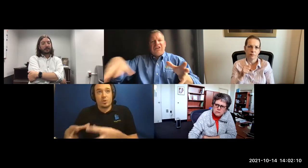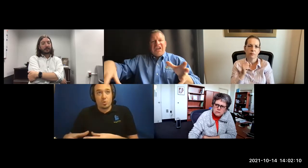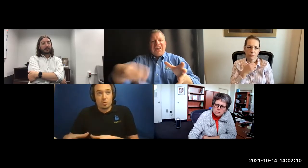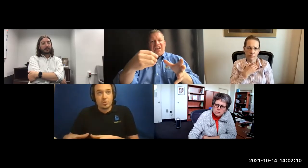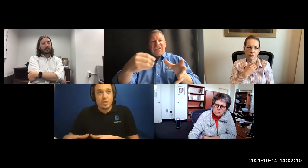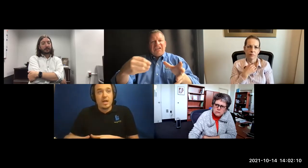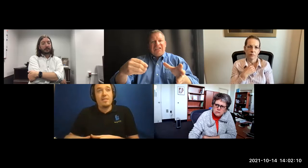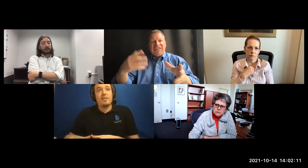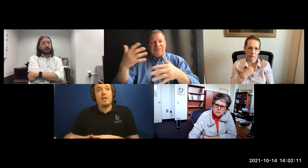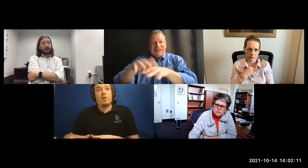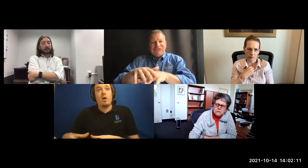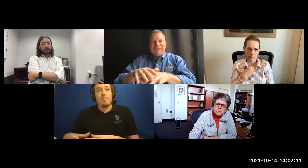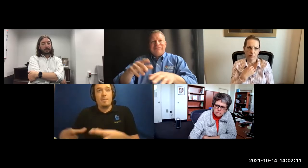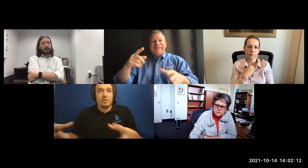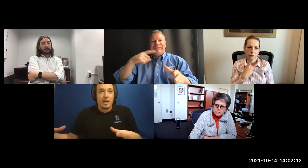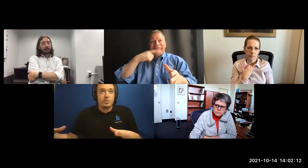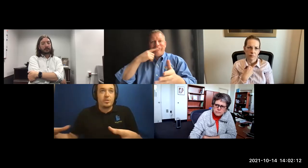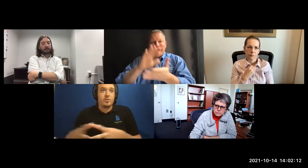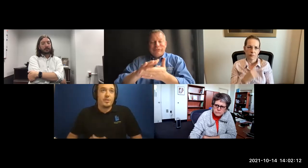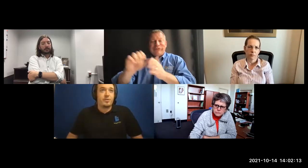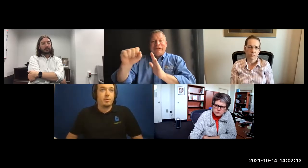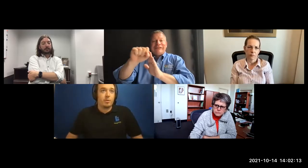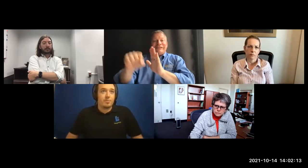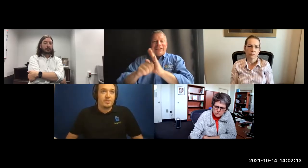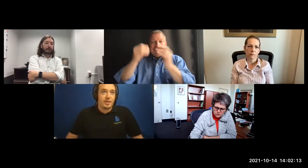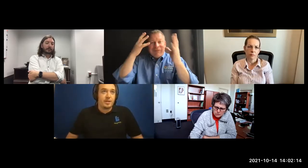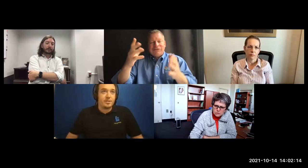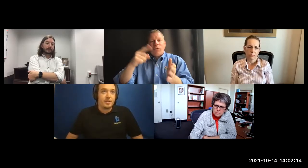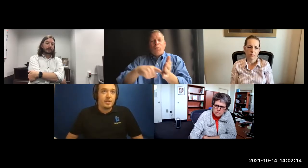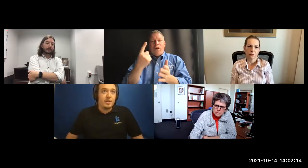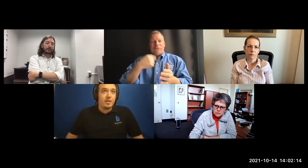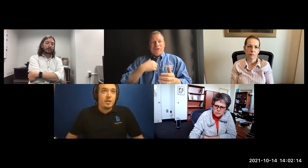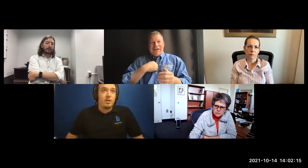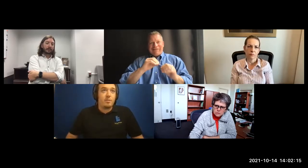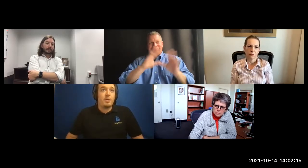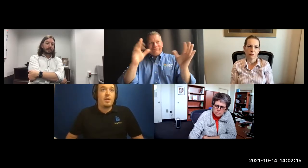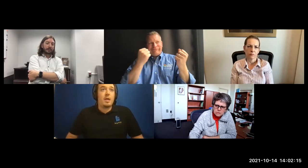member schools, and then later on build out to those mainstream programs and settings.